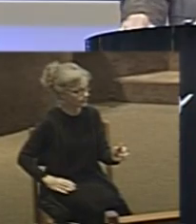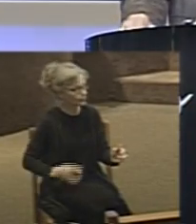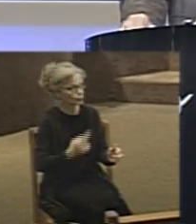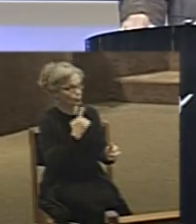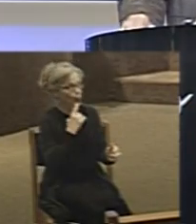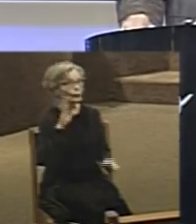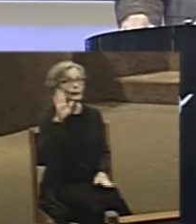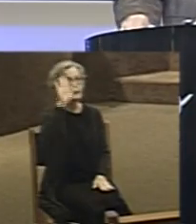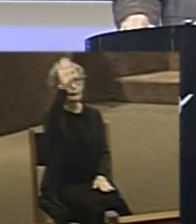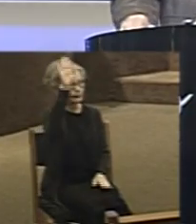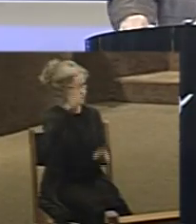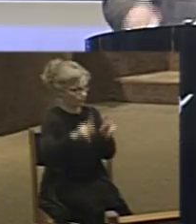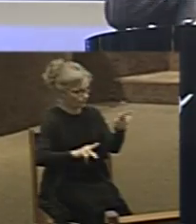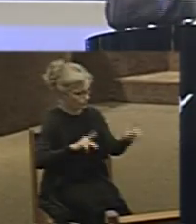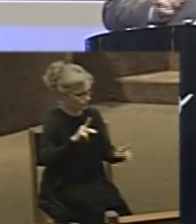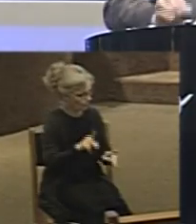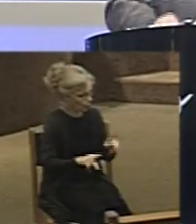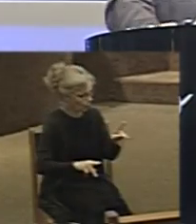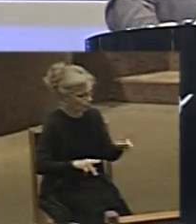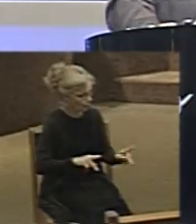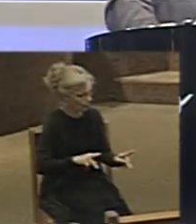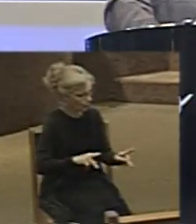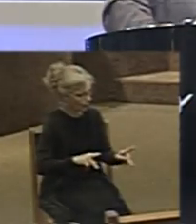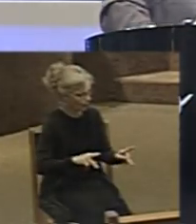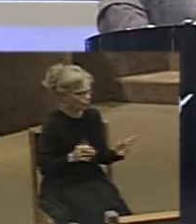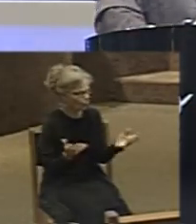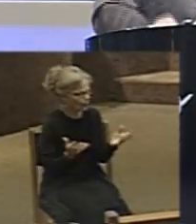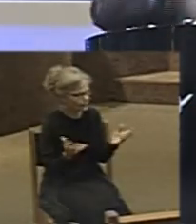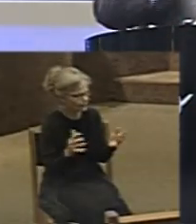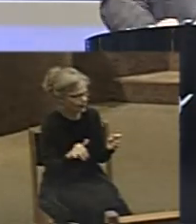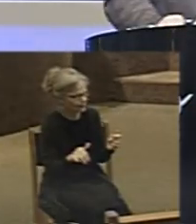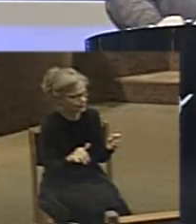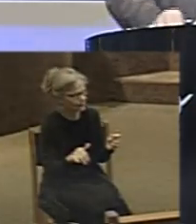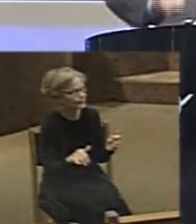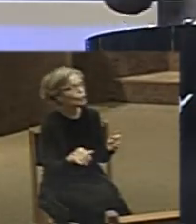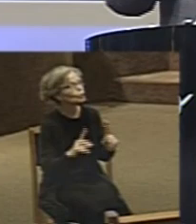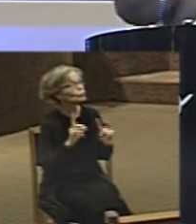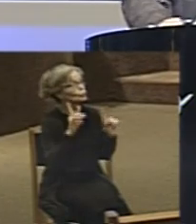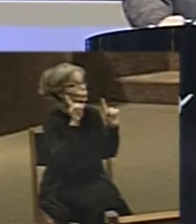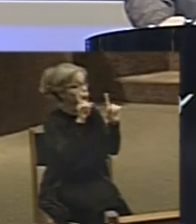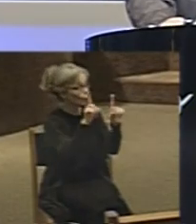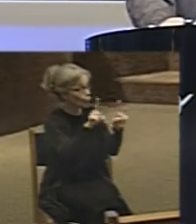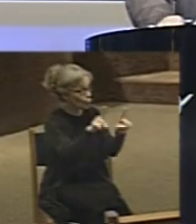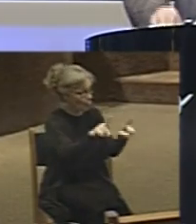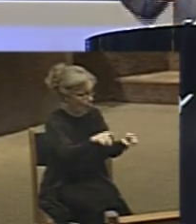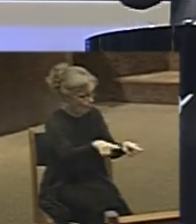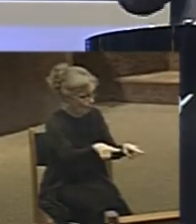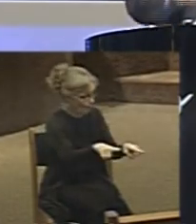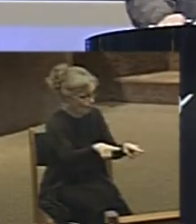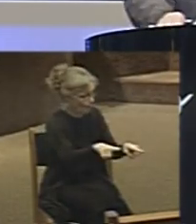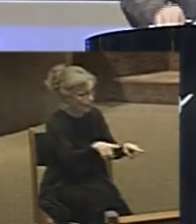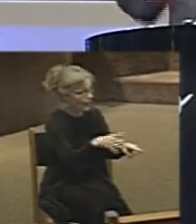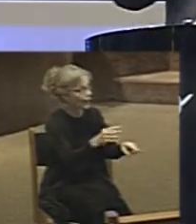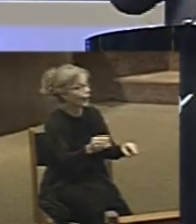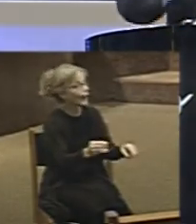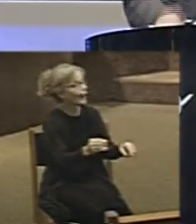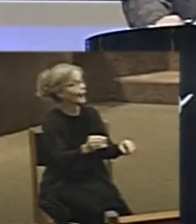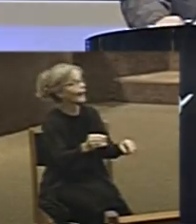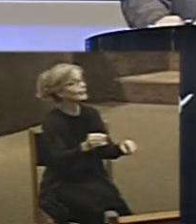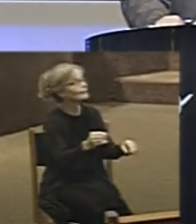church. And that is to go therefore and